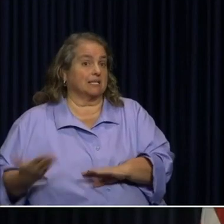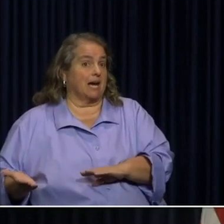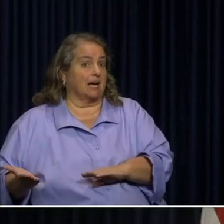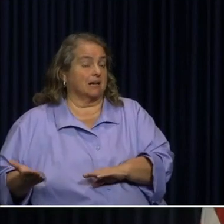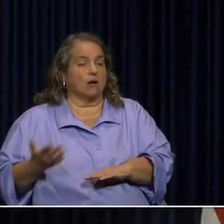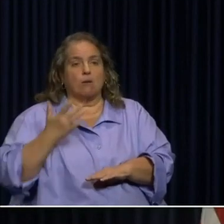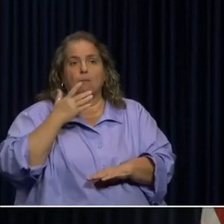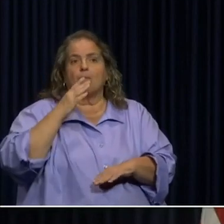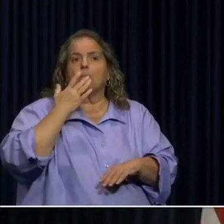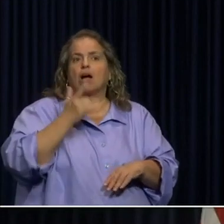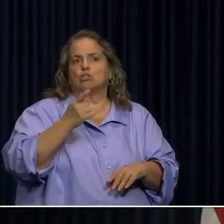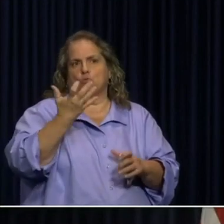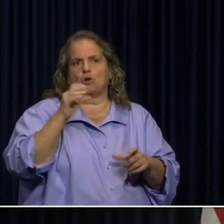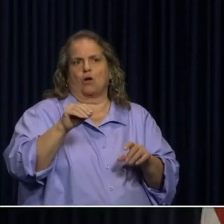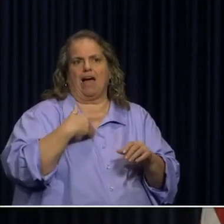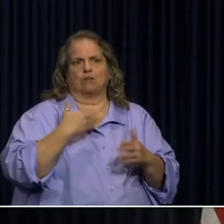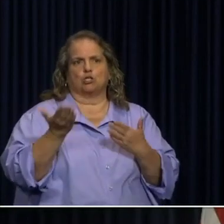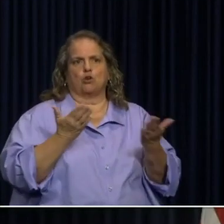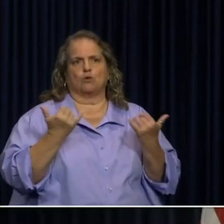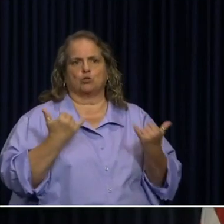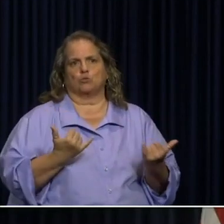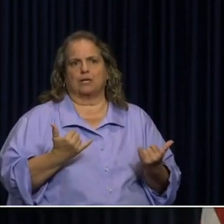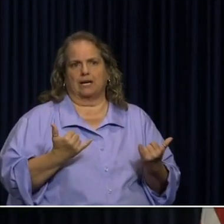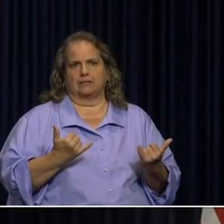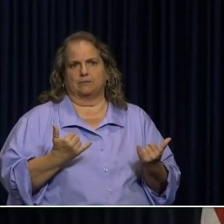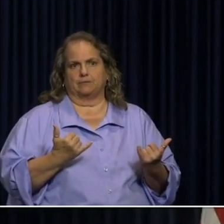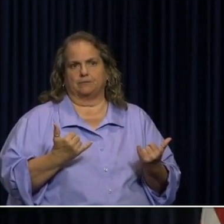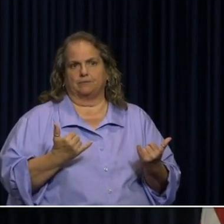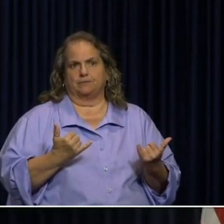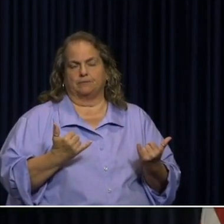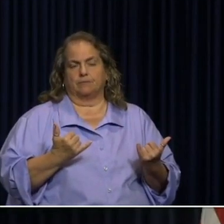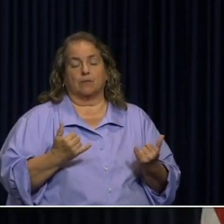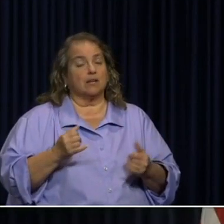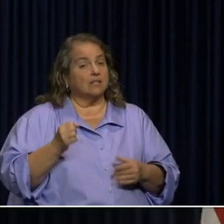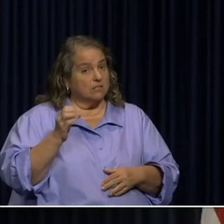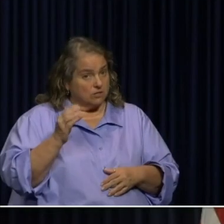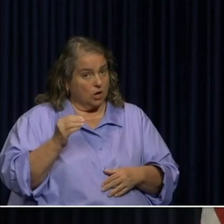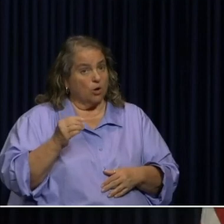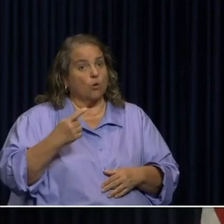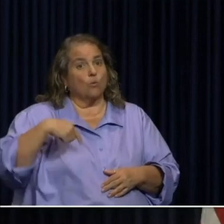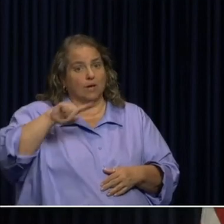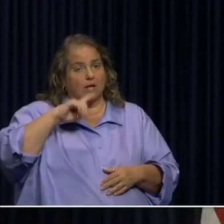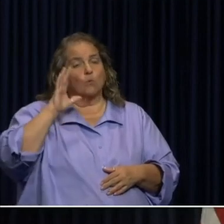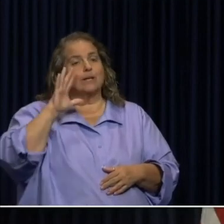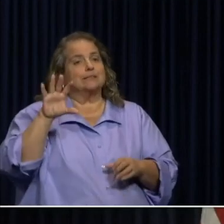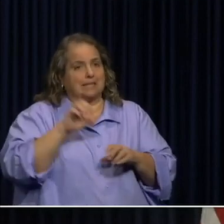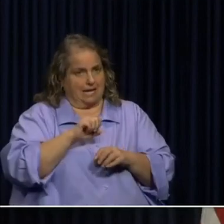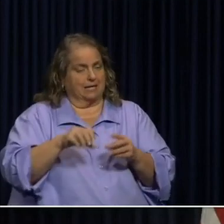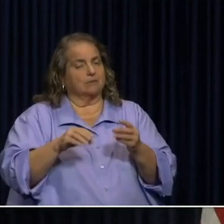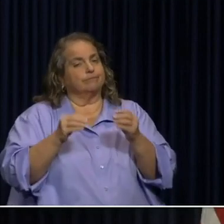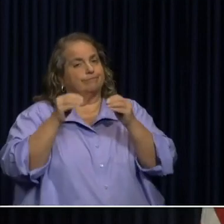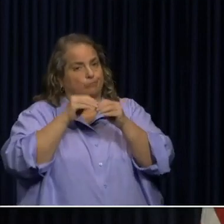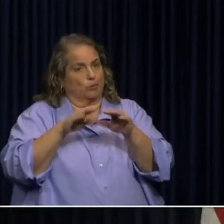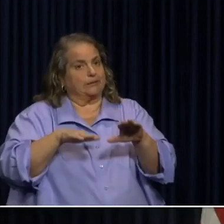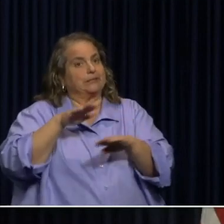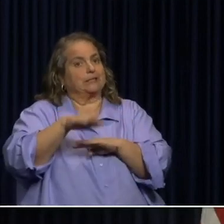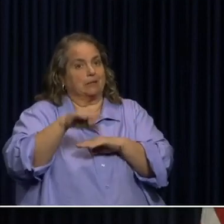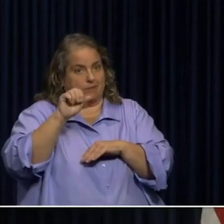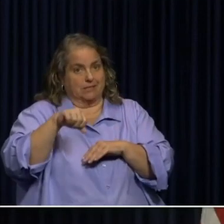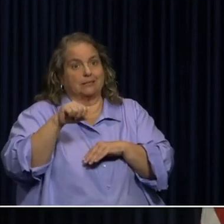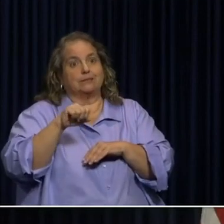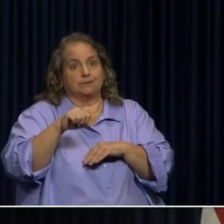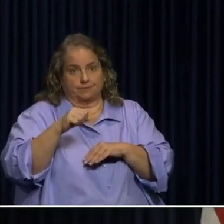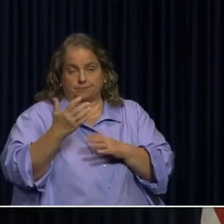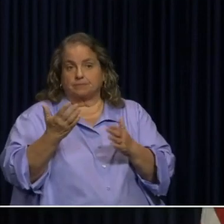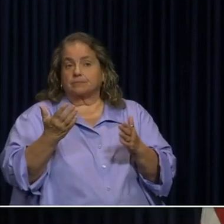now because they have died. And so we'll be taking additional steps, and those that